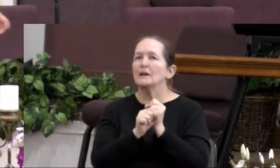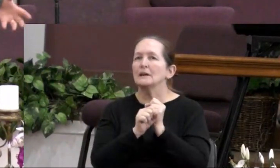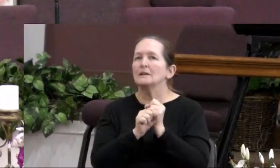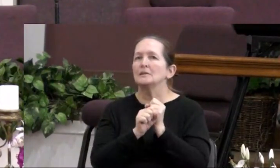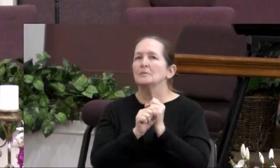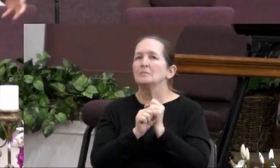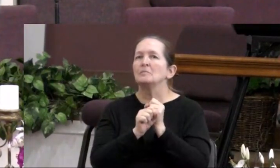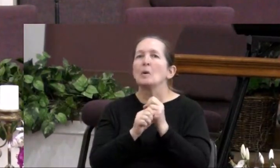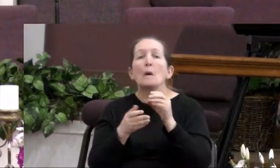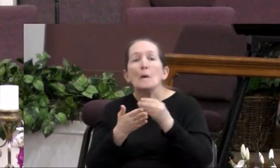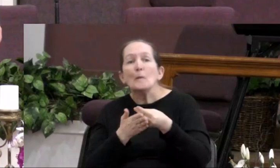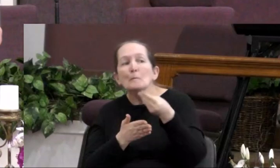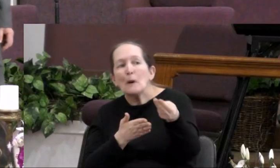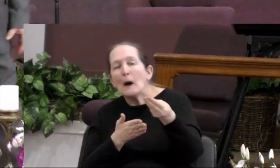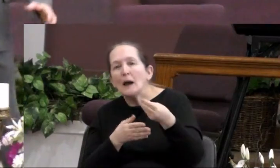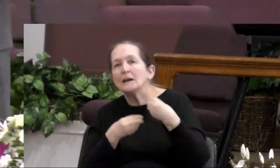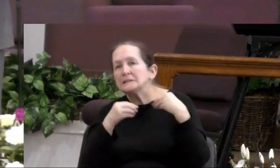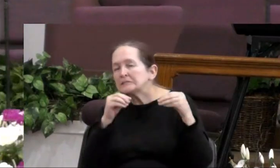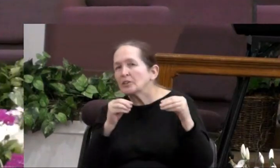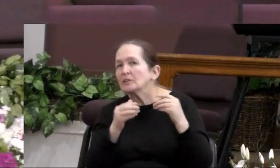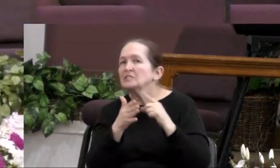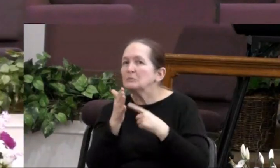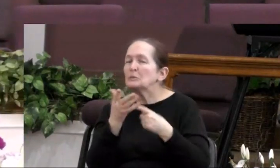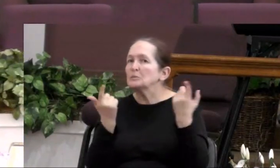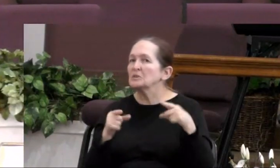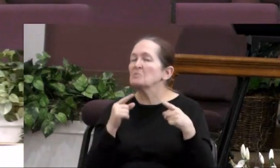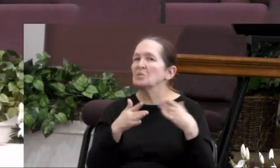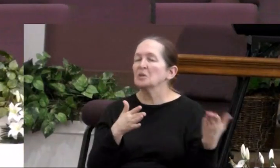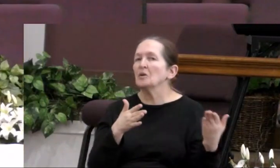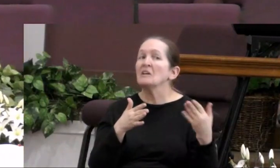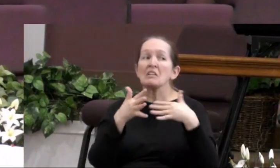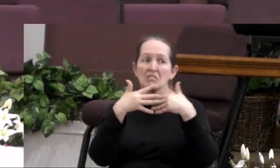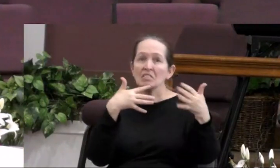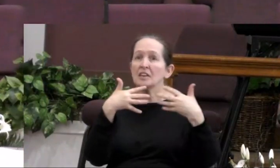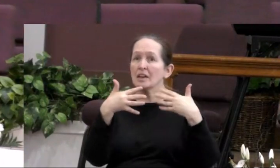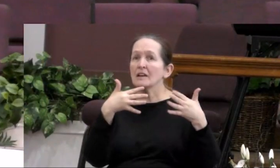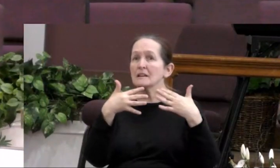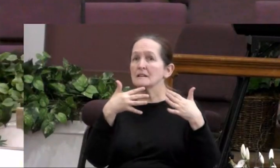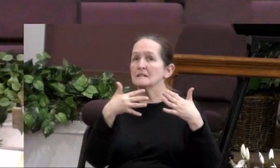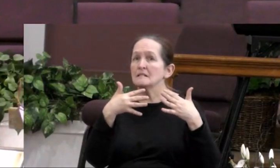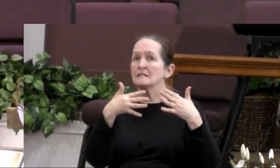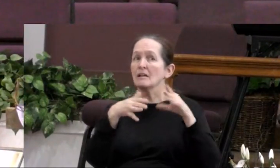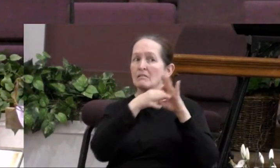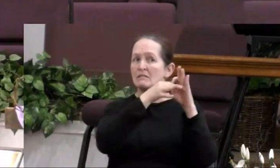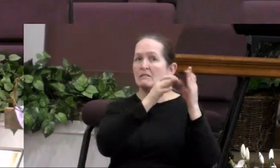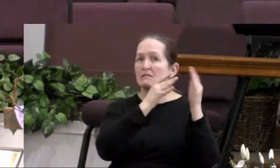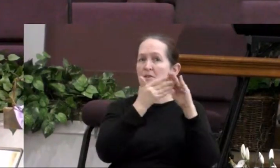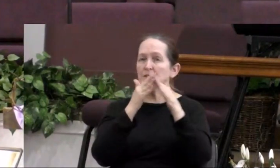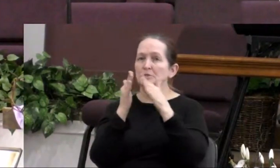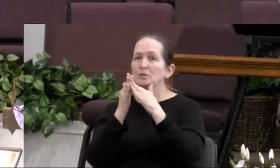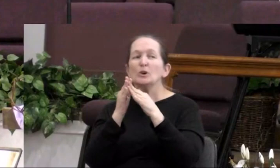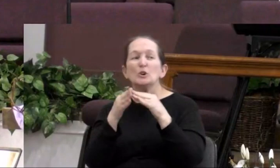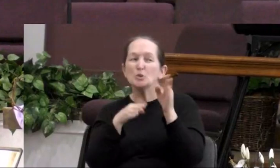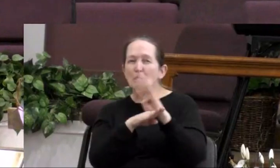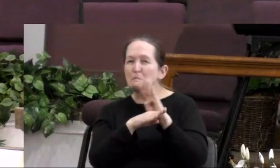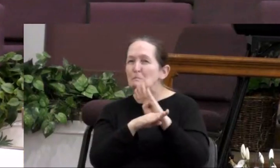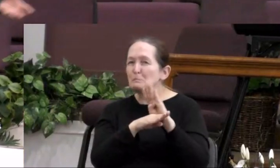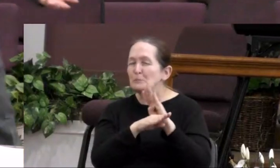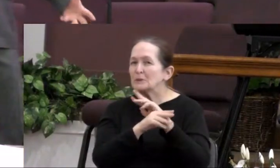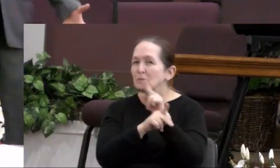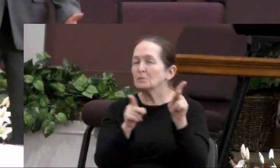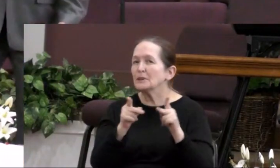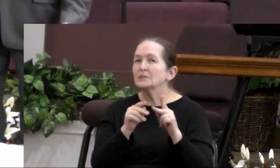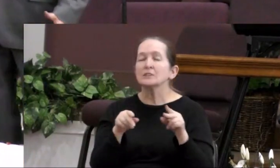It's where buying and selling sometimes took place, is at the gate of the city. So it was a busy place.